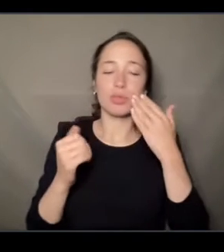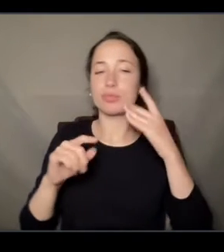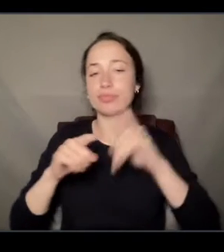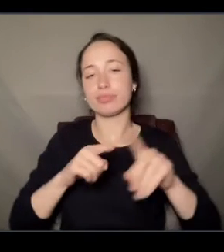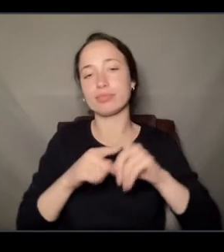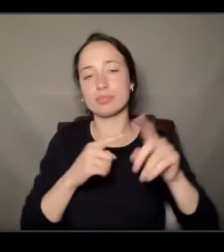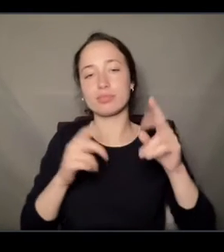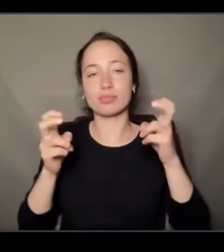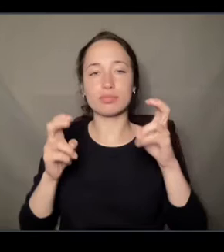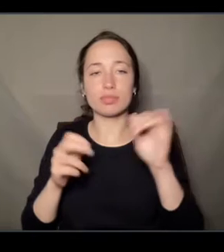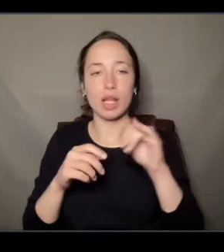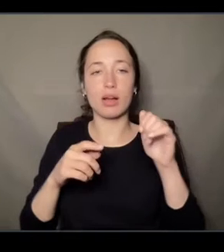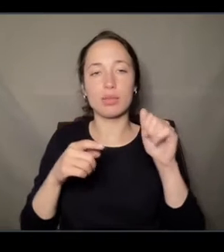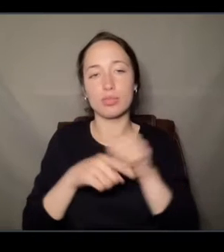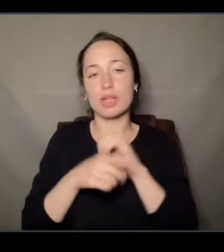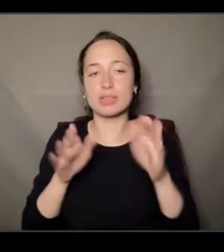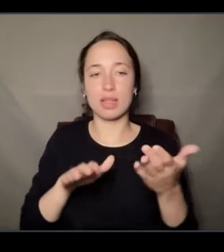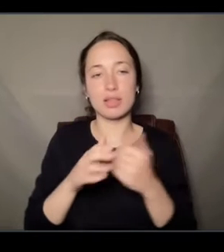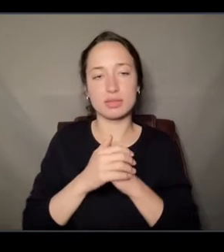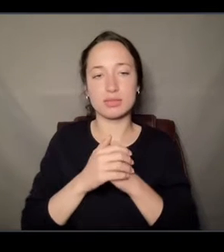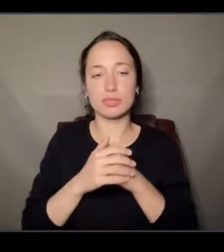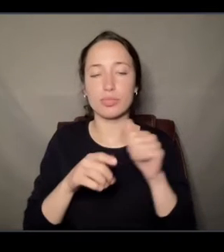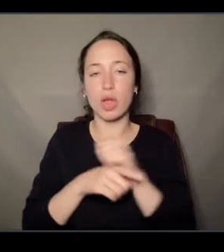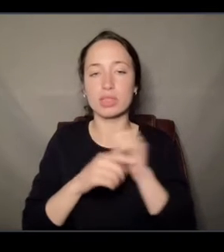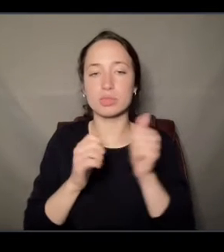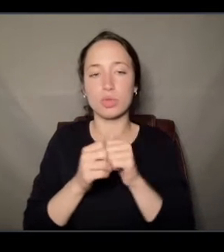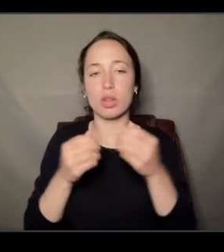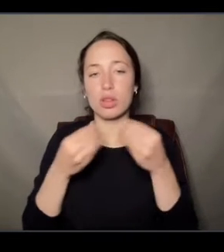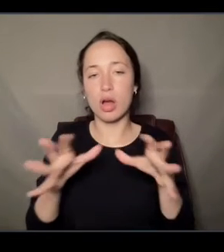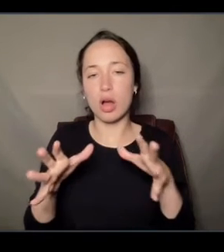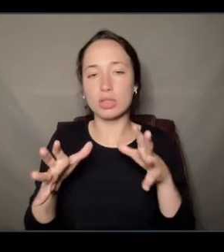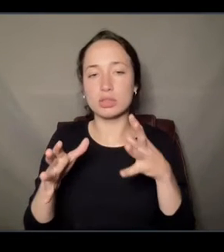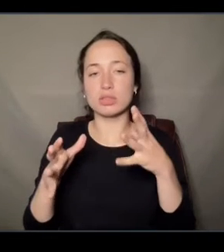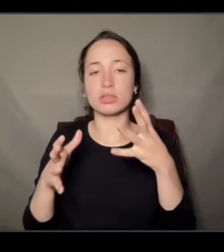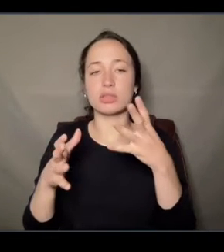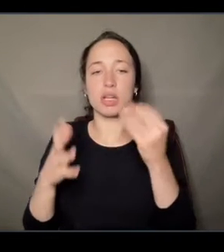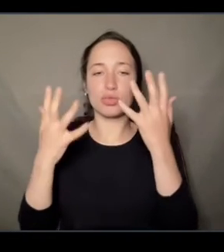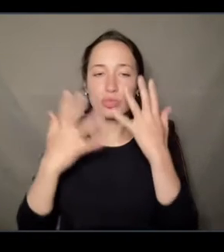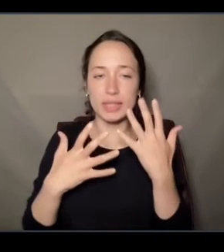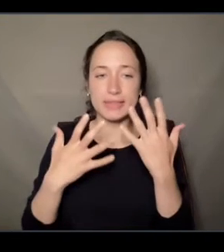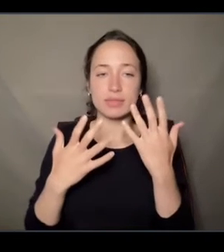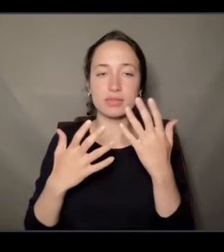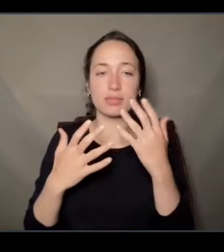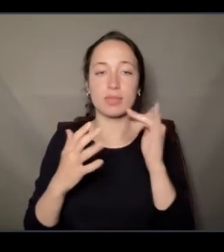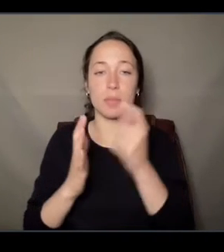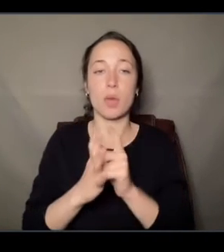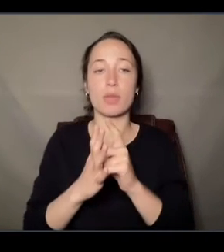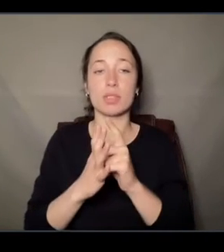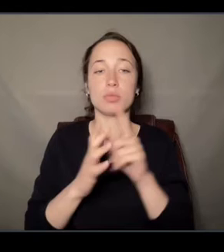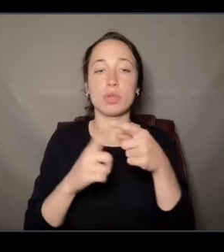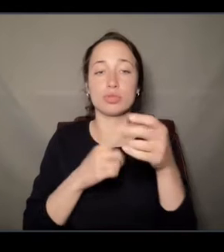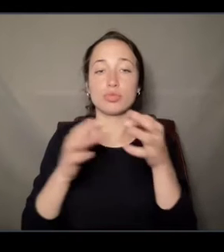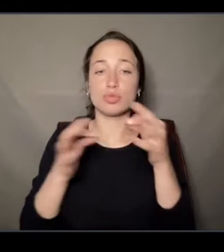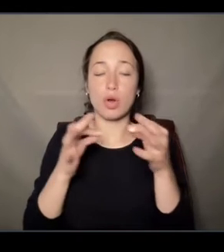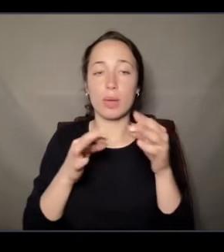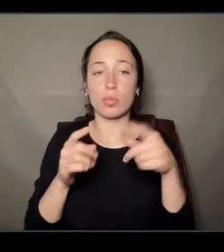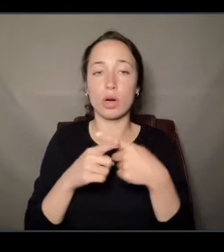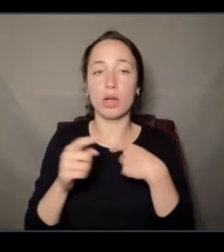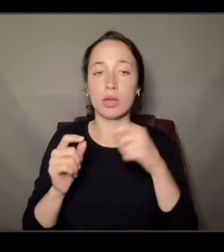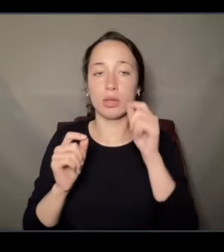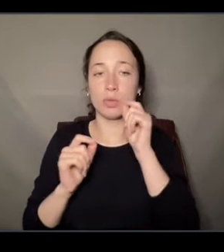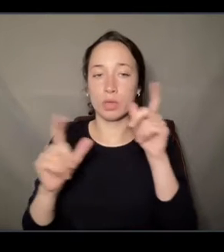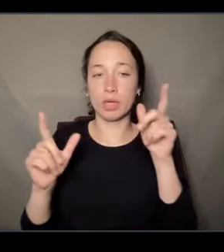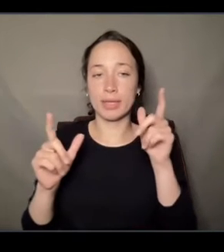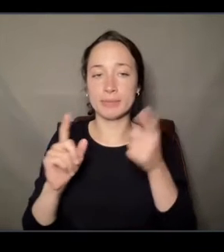like practice deaths and practice with loss and grief. And so that moment that you described when I woke up